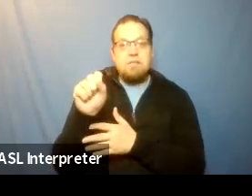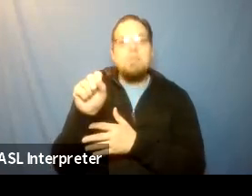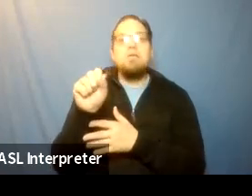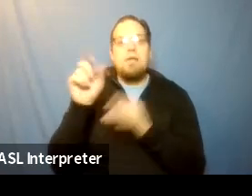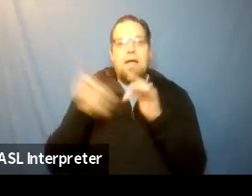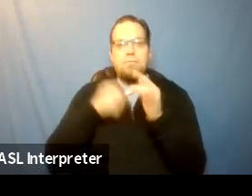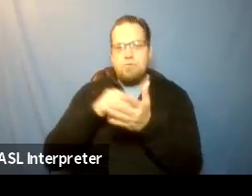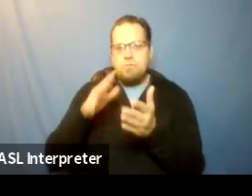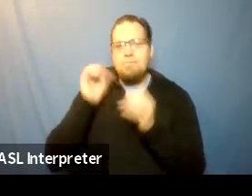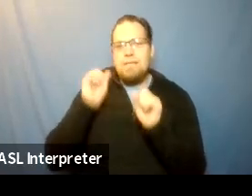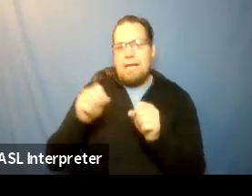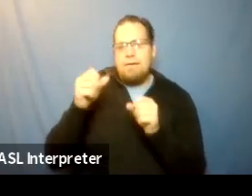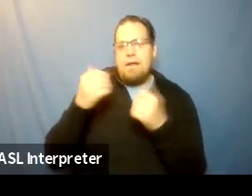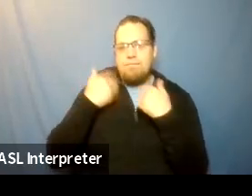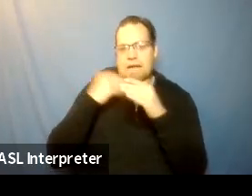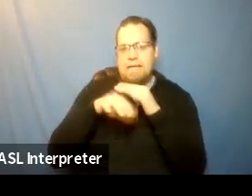that way.